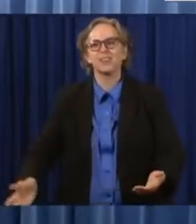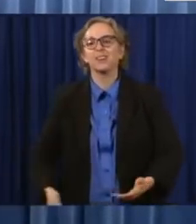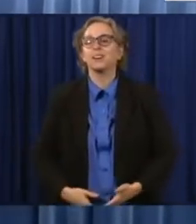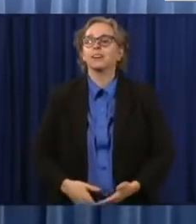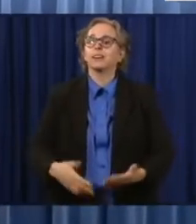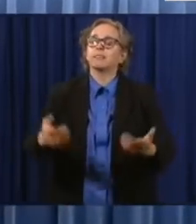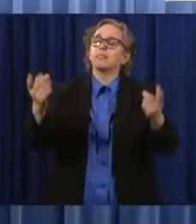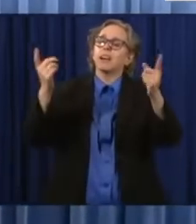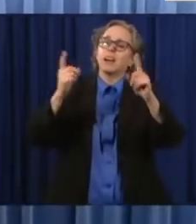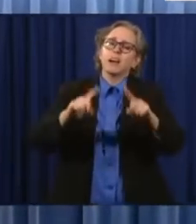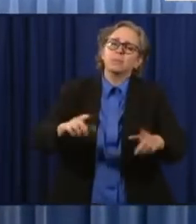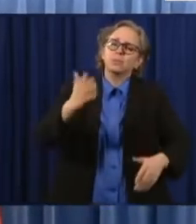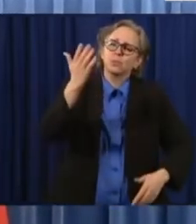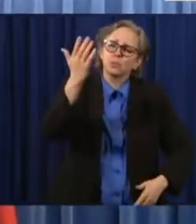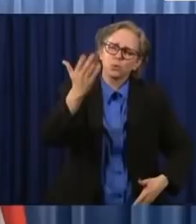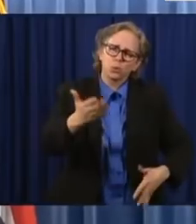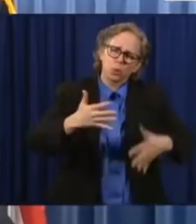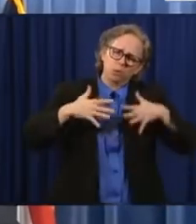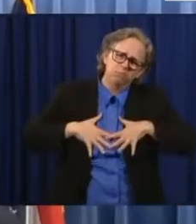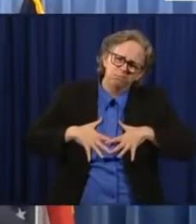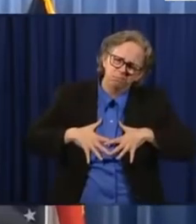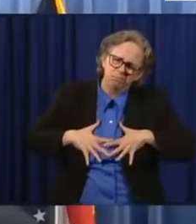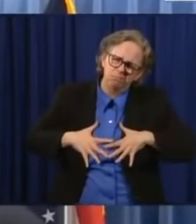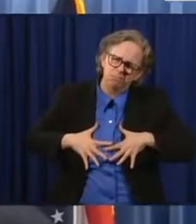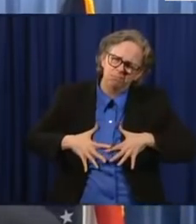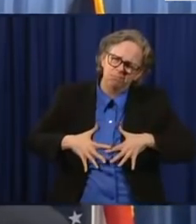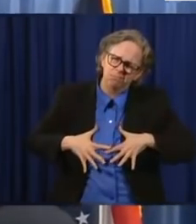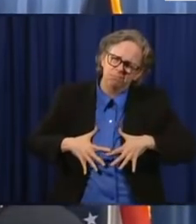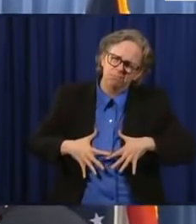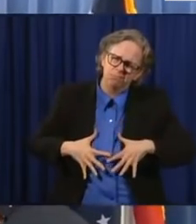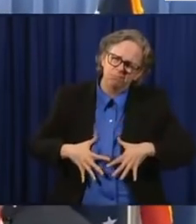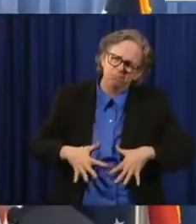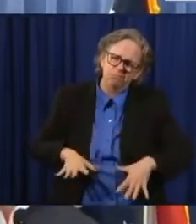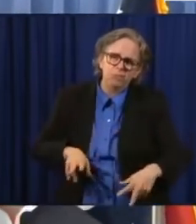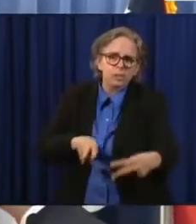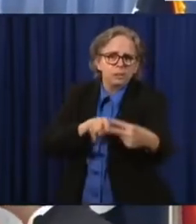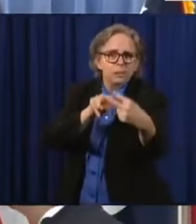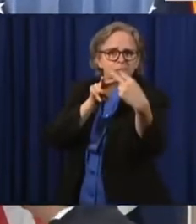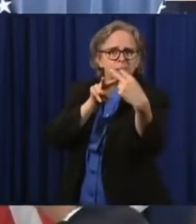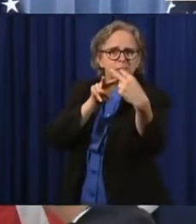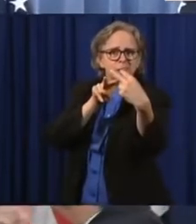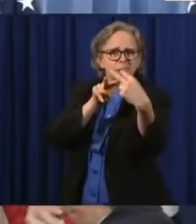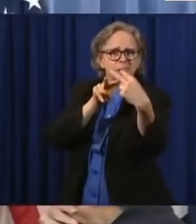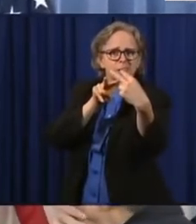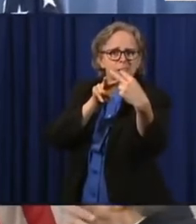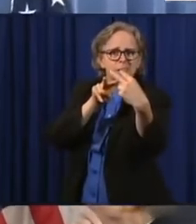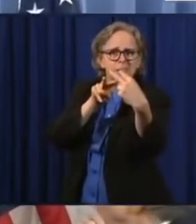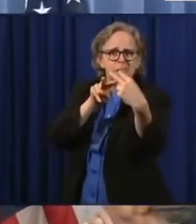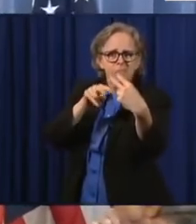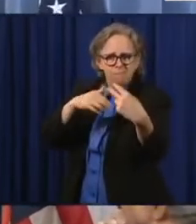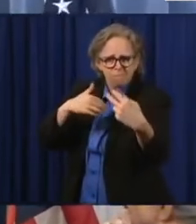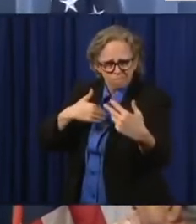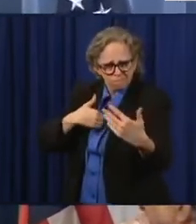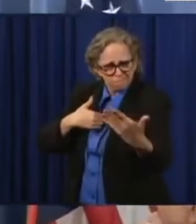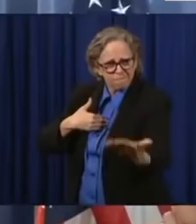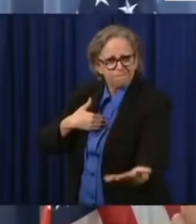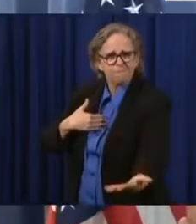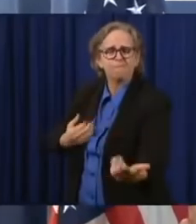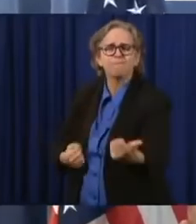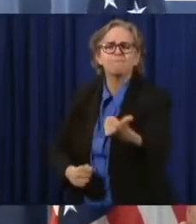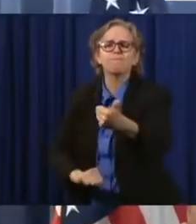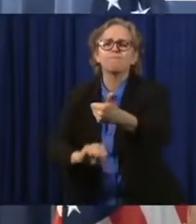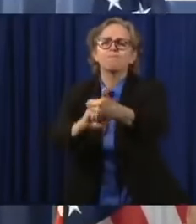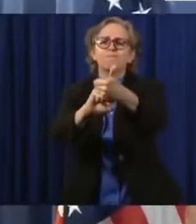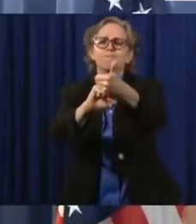Comes crashing through when you need a friend to carry you, and when you're broken on the ground.